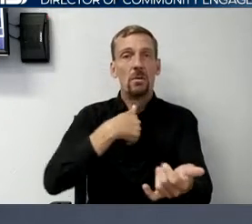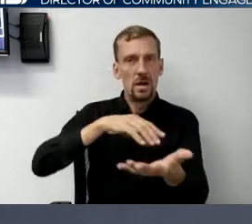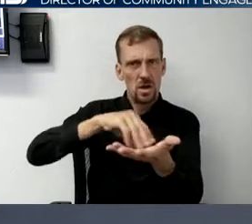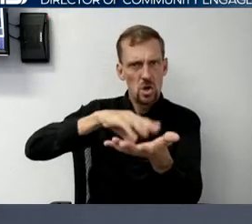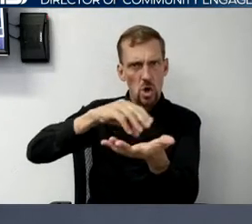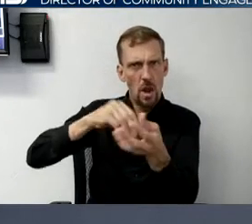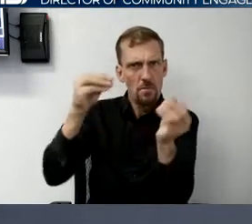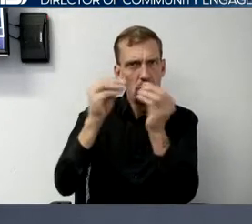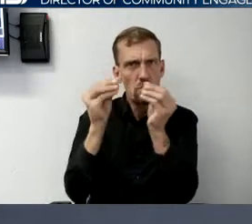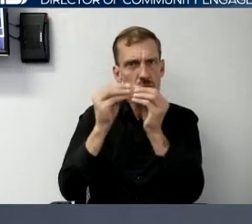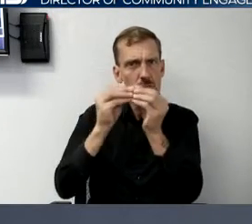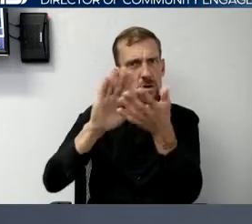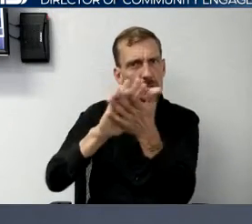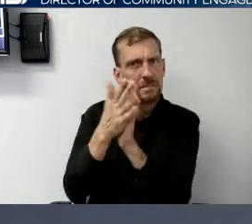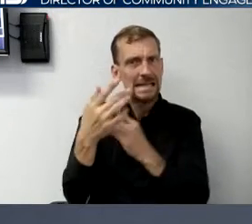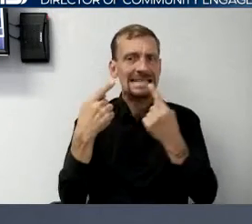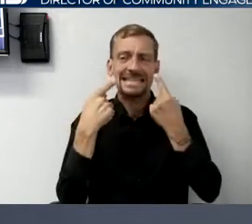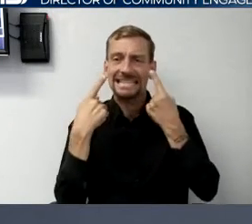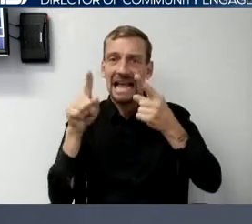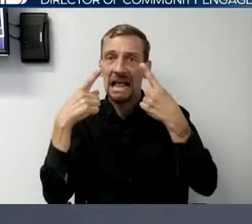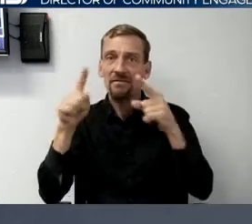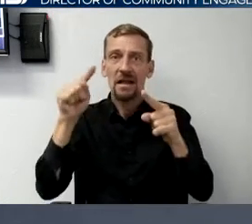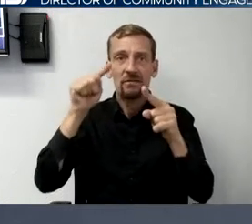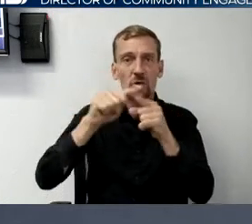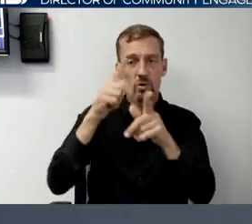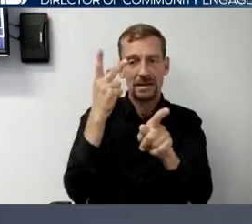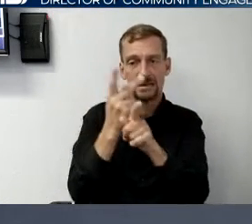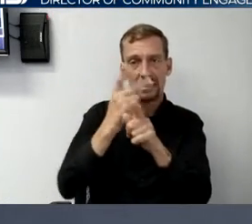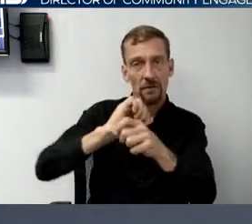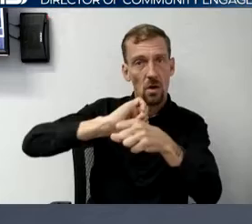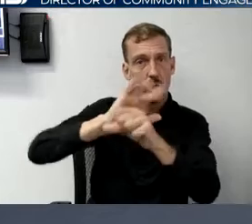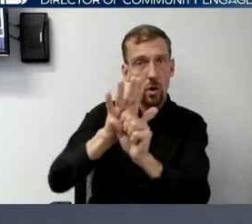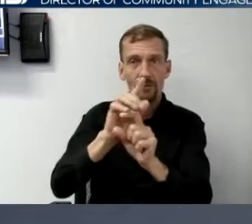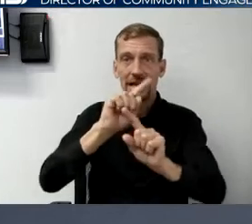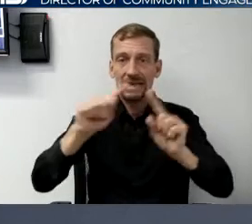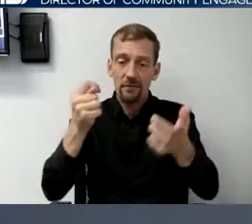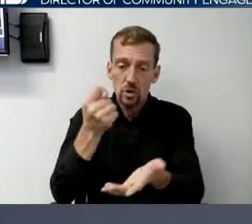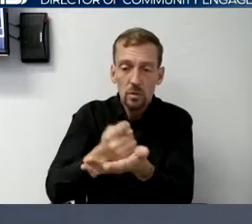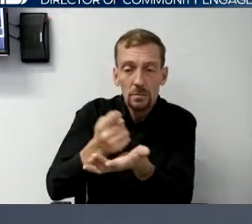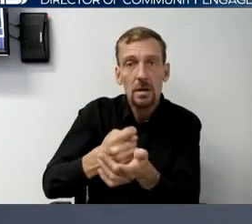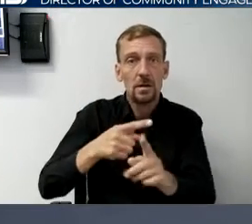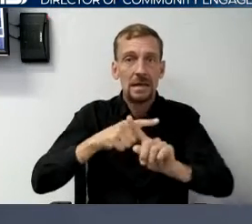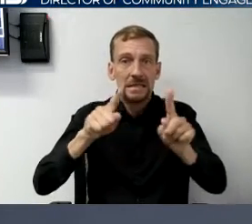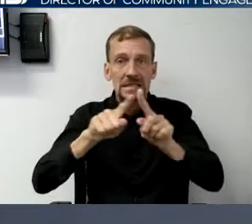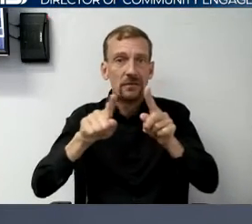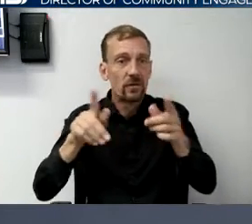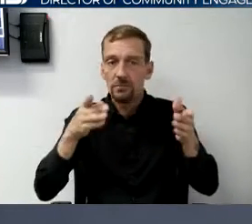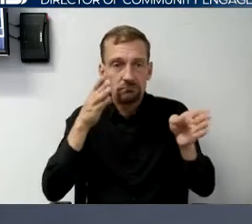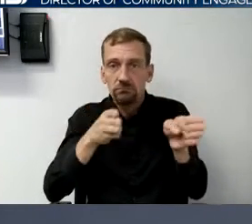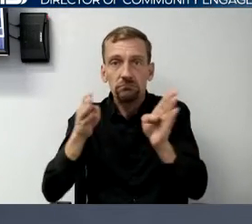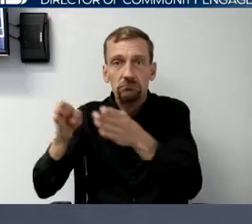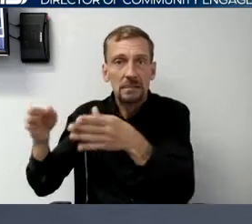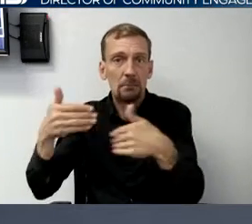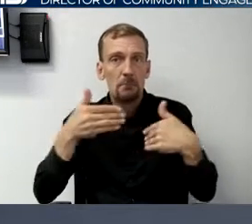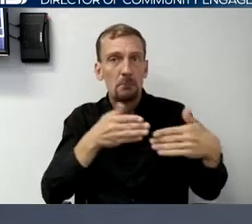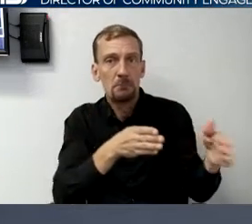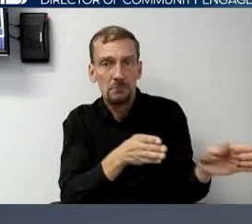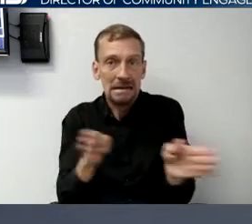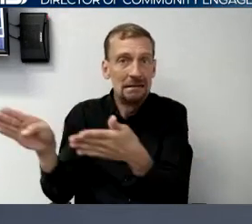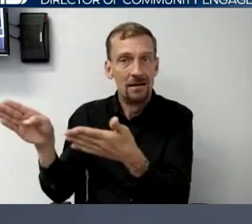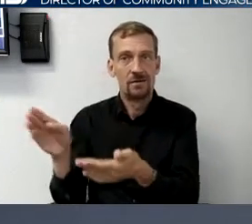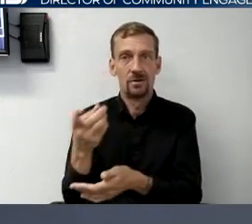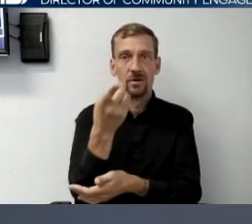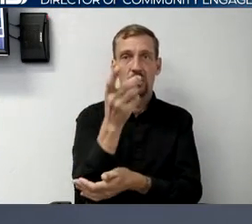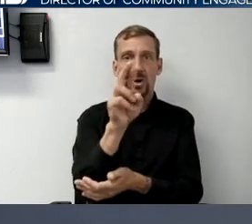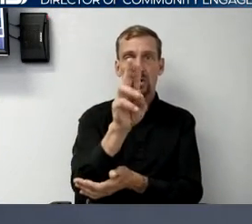how to successfully take care of COVID and different treatments and protocols. Dr. Malley, who heads up